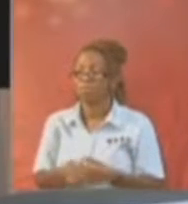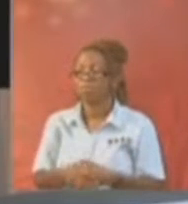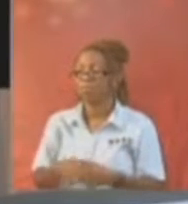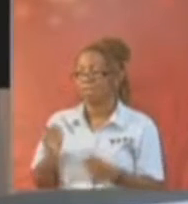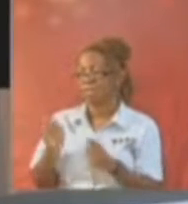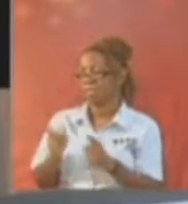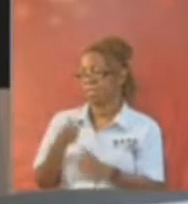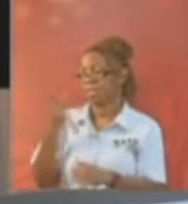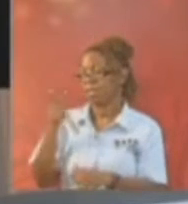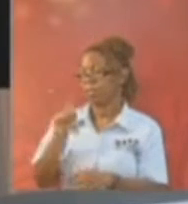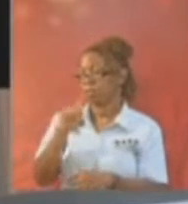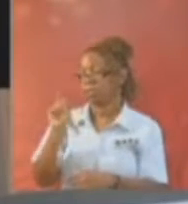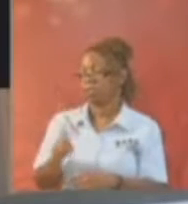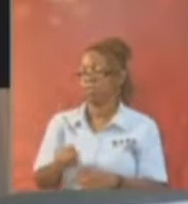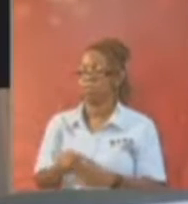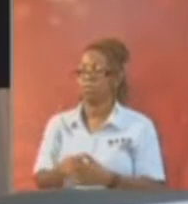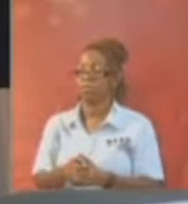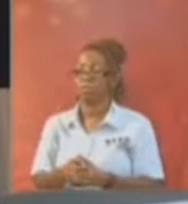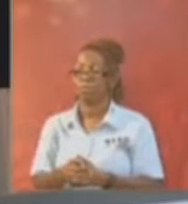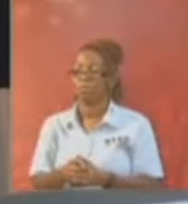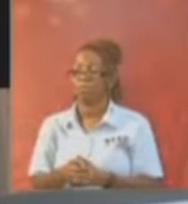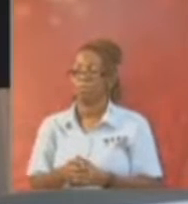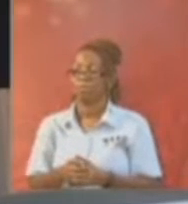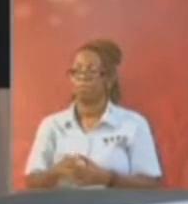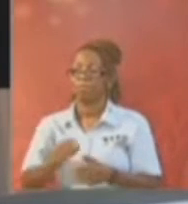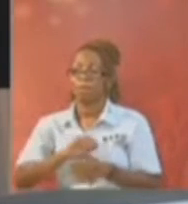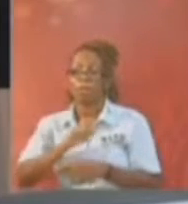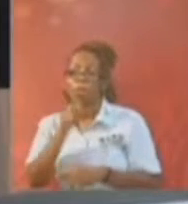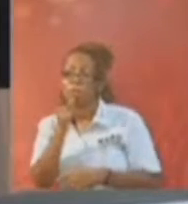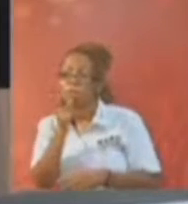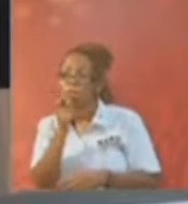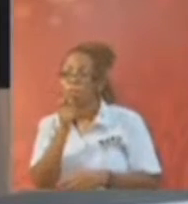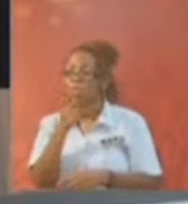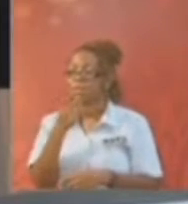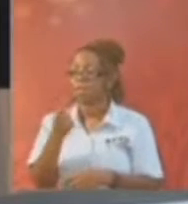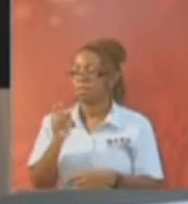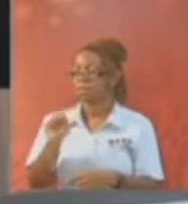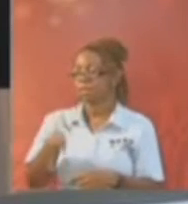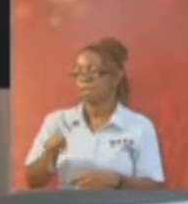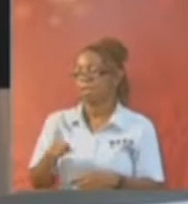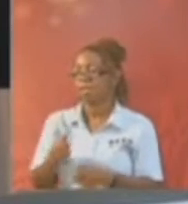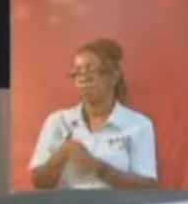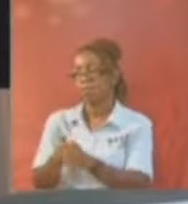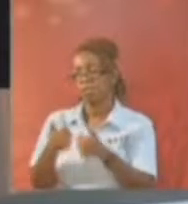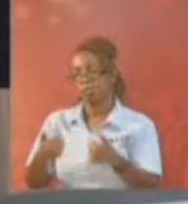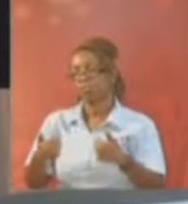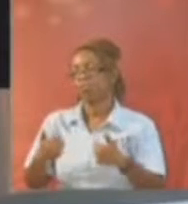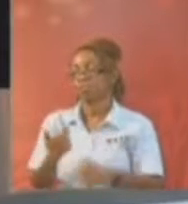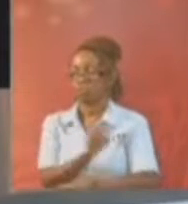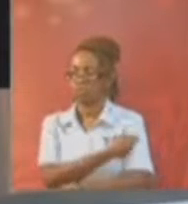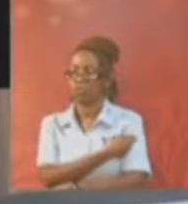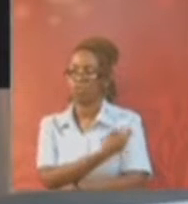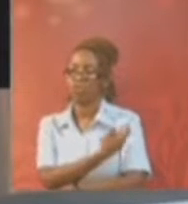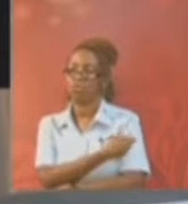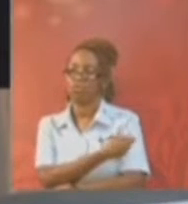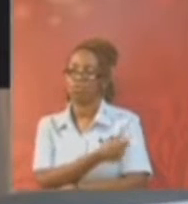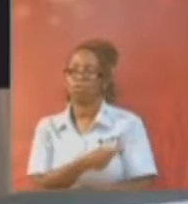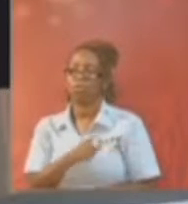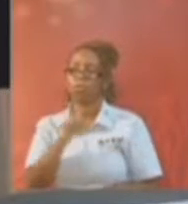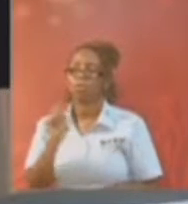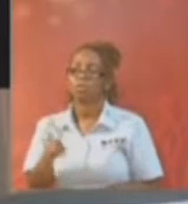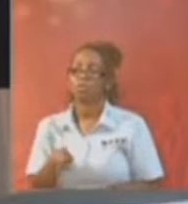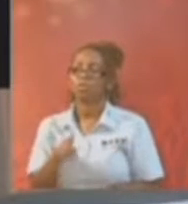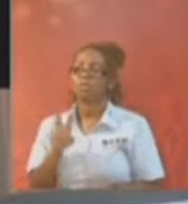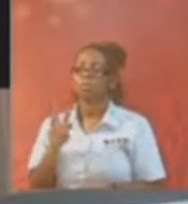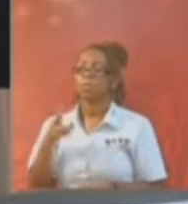FDA and in the US and the EMA, meaning the European Medical Agency. What the WHO does